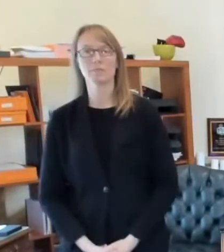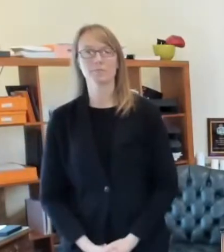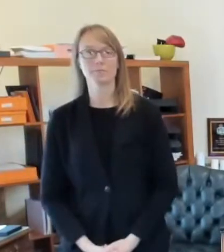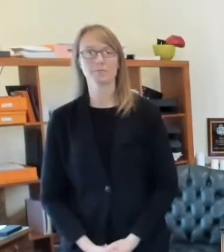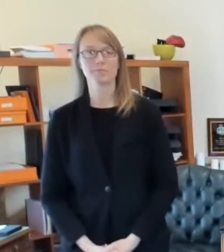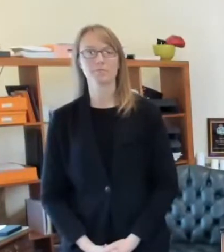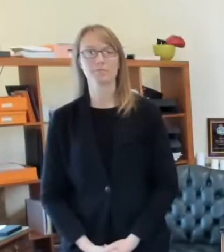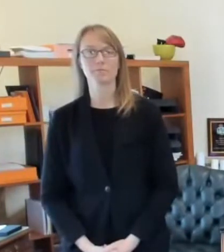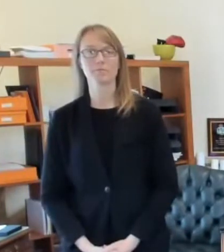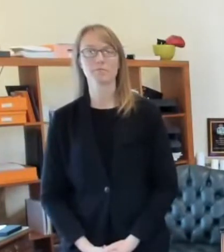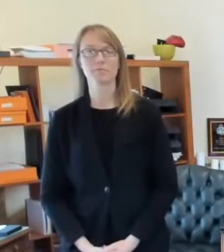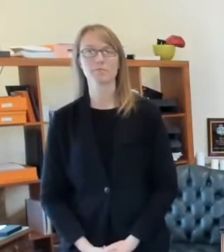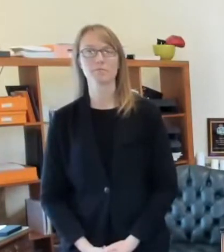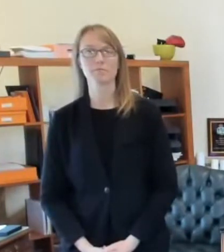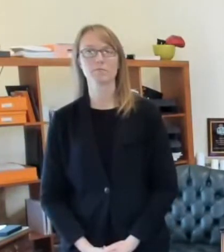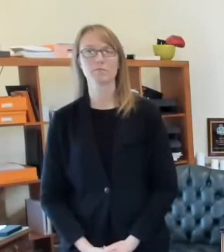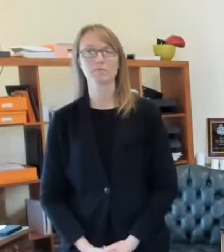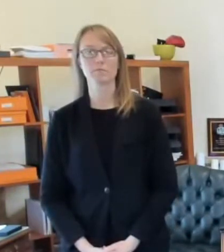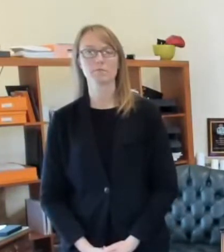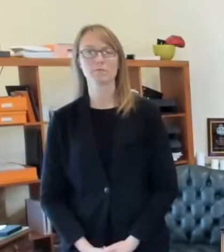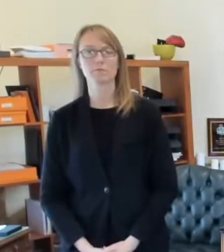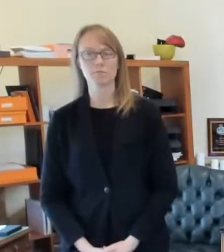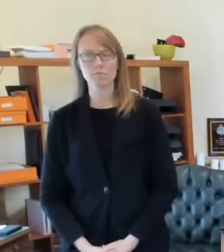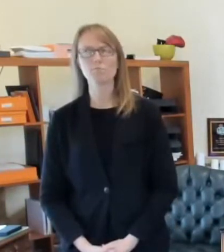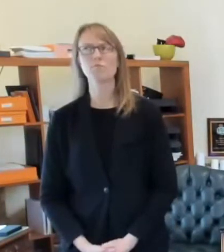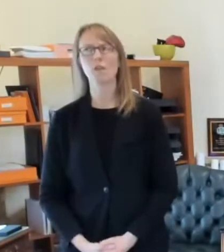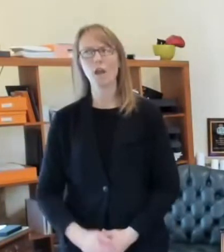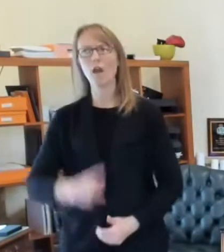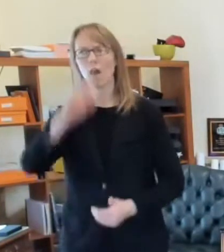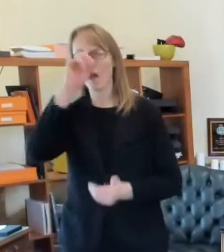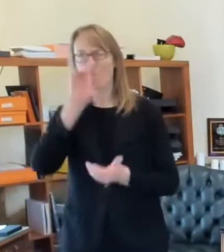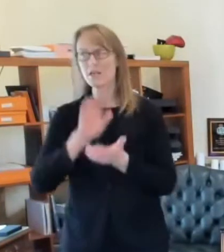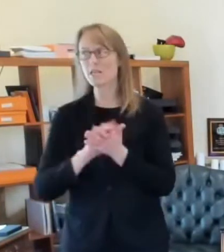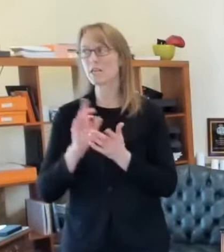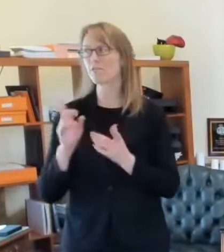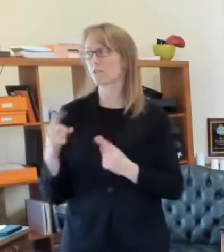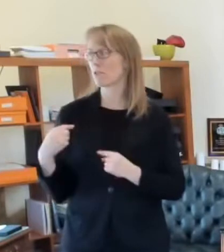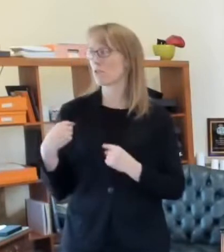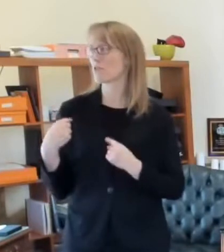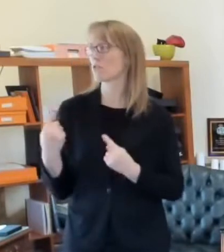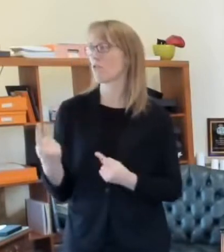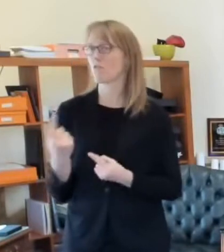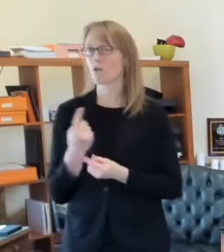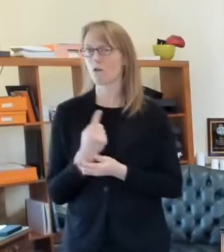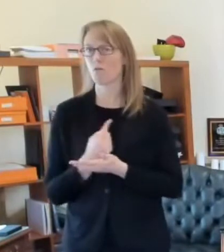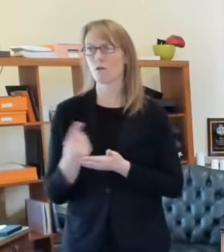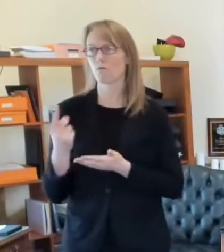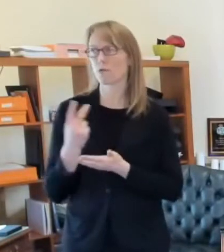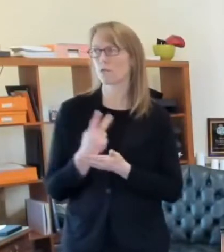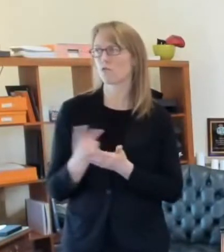for the last 2 weeks, I guess it is, 2 to 3 weeks, that we've really been